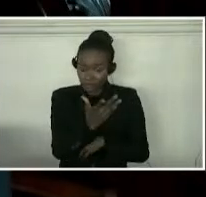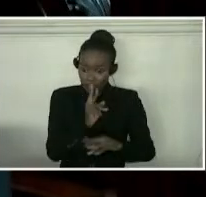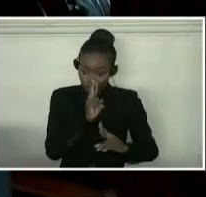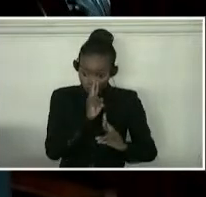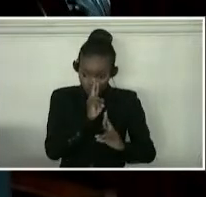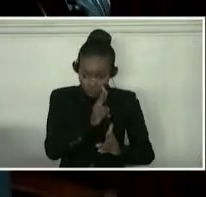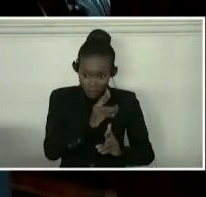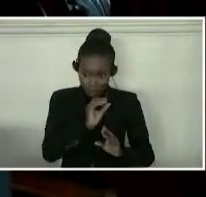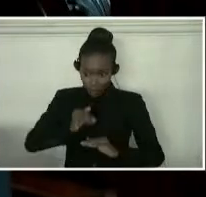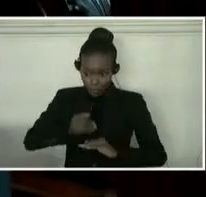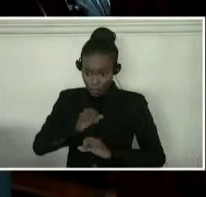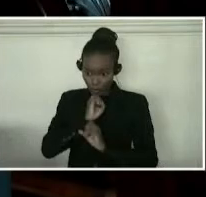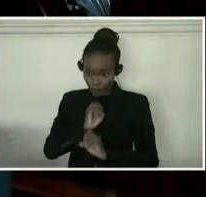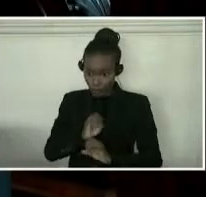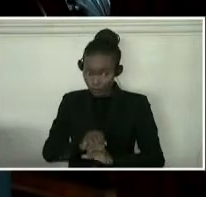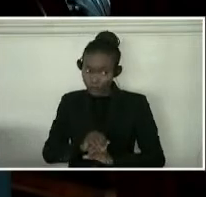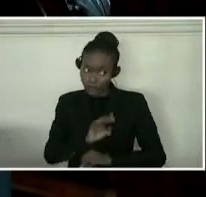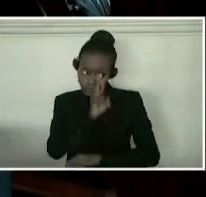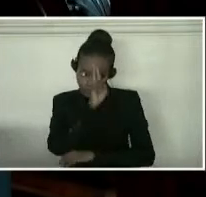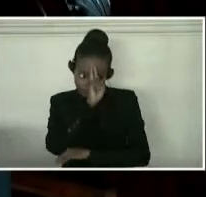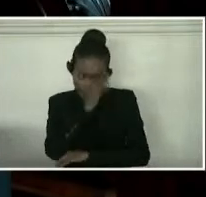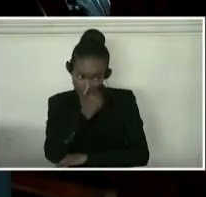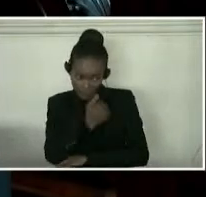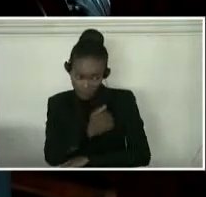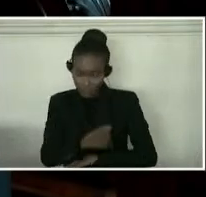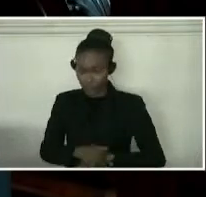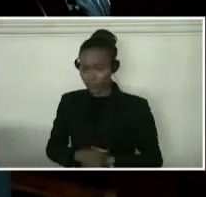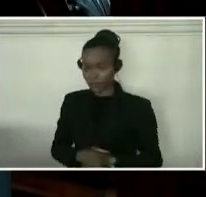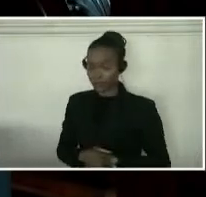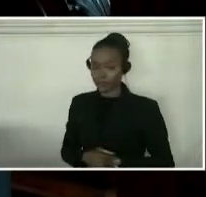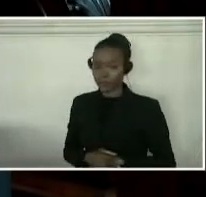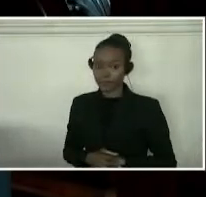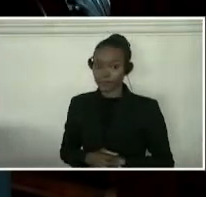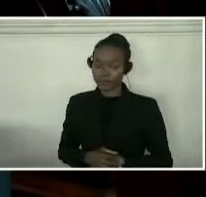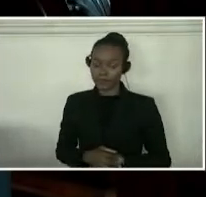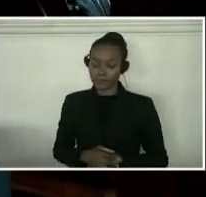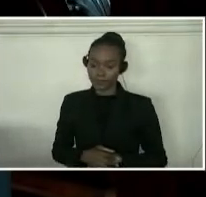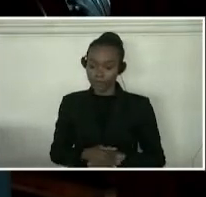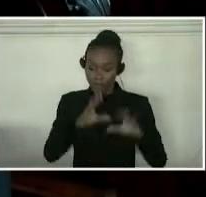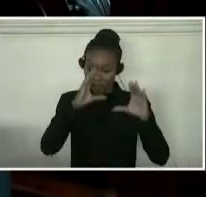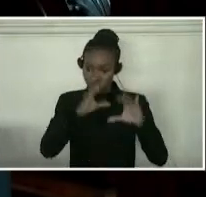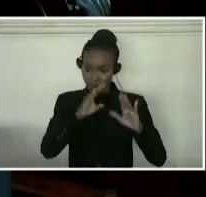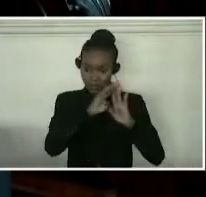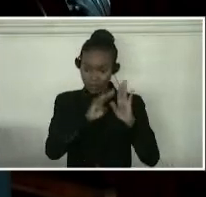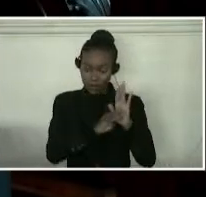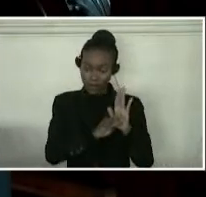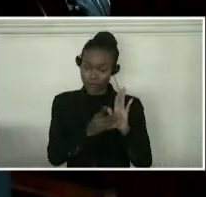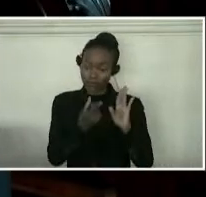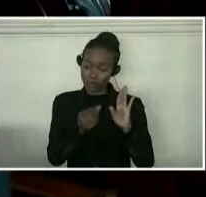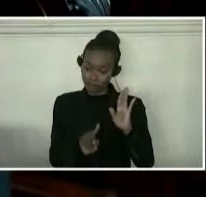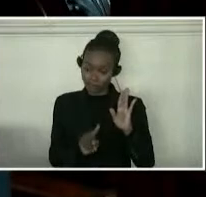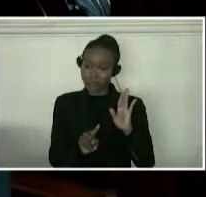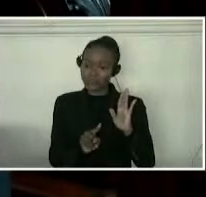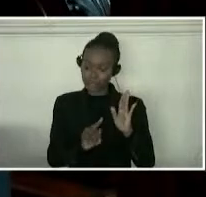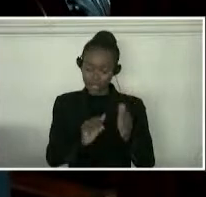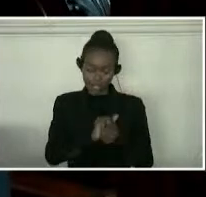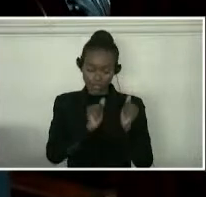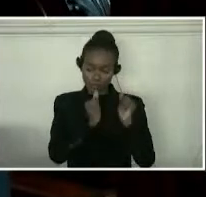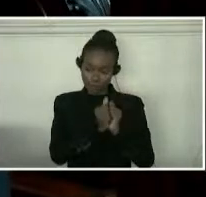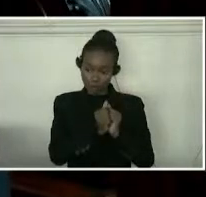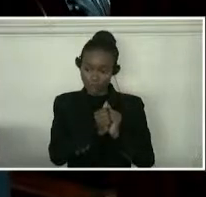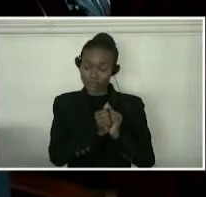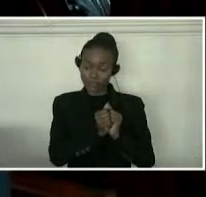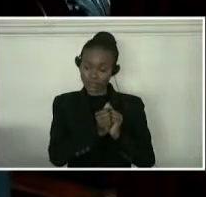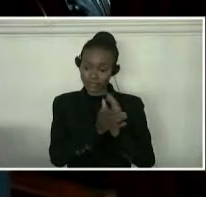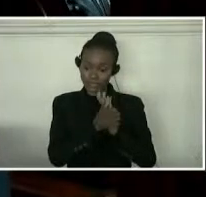province the mass participation program the main focus of this program is to an earth sporting talent and to use